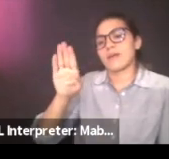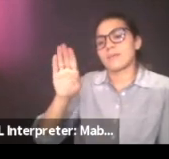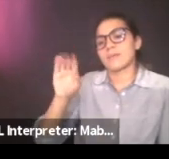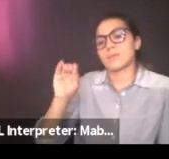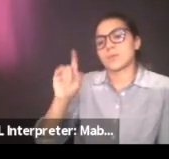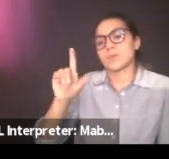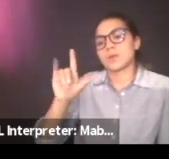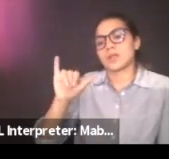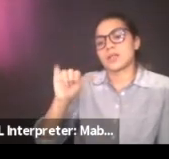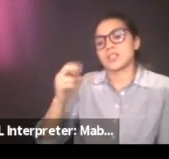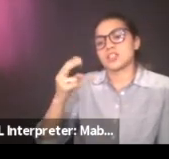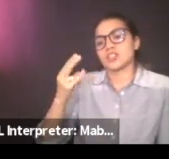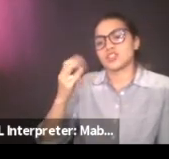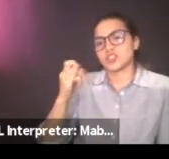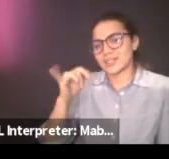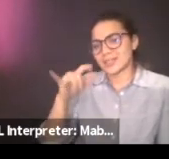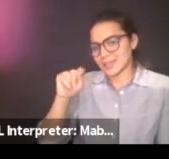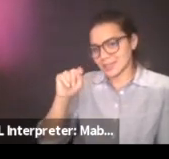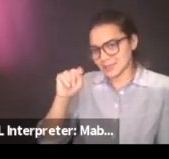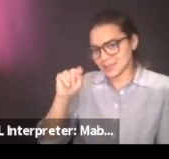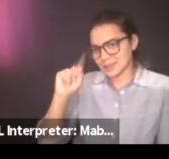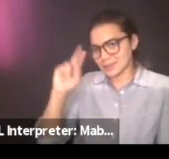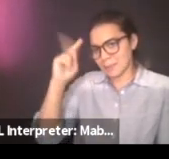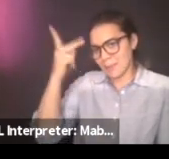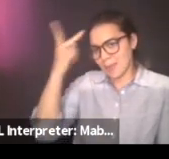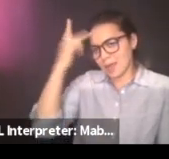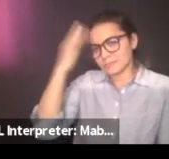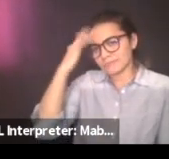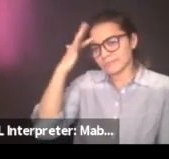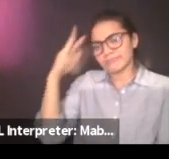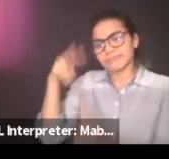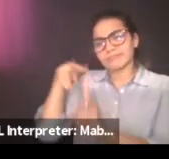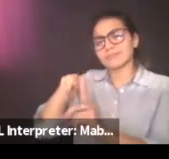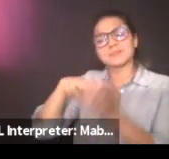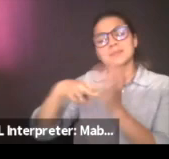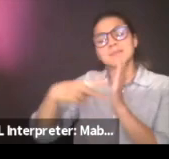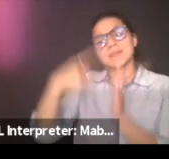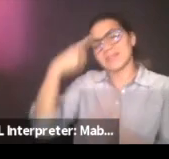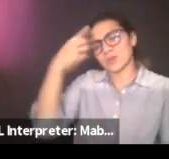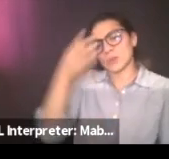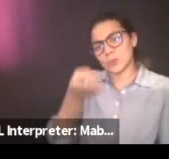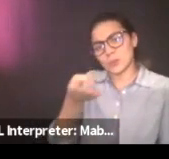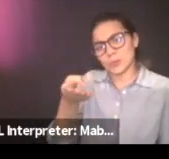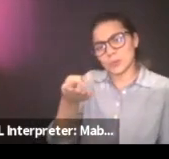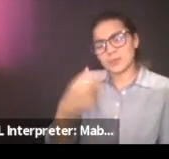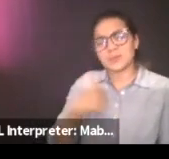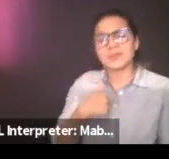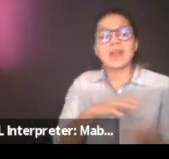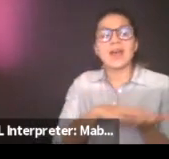And this is something I recently learned from the Compassion Institute, that there's a sort of this